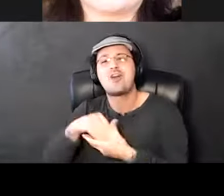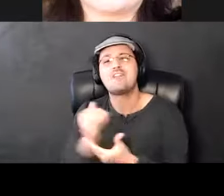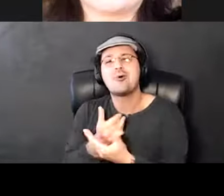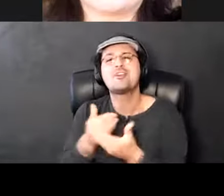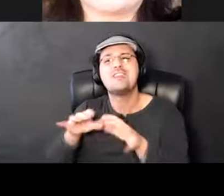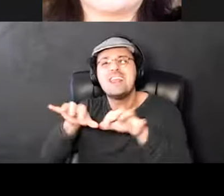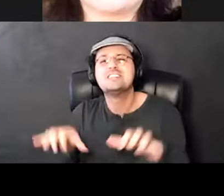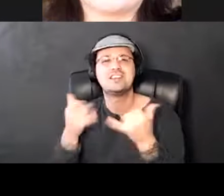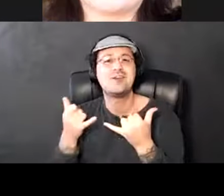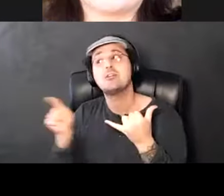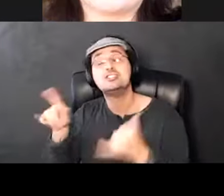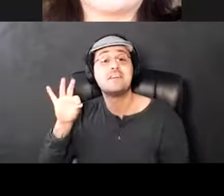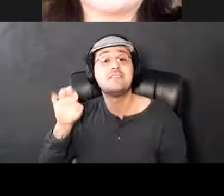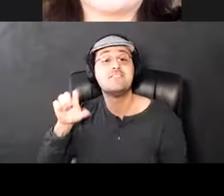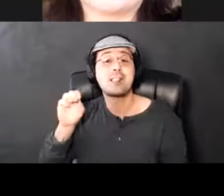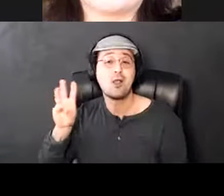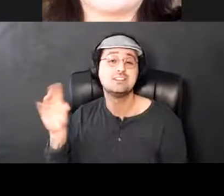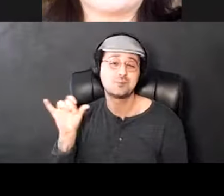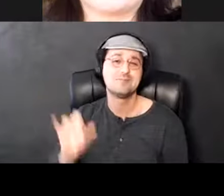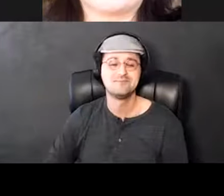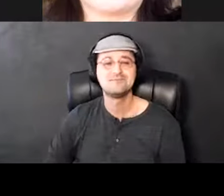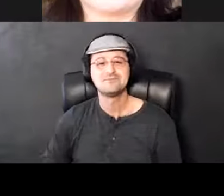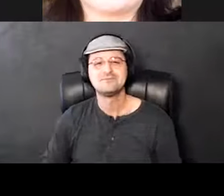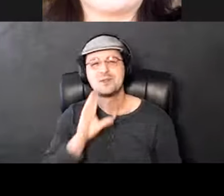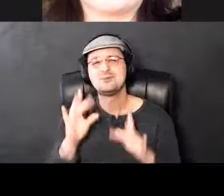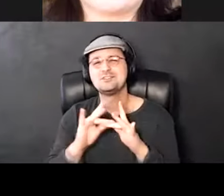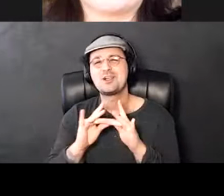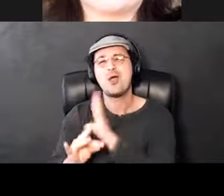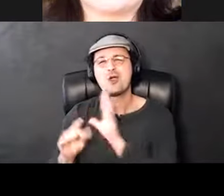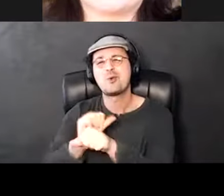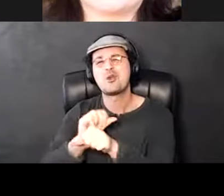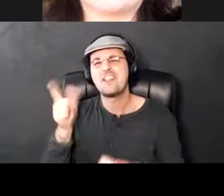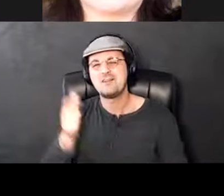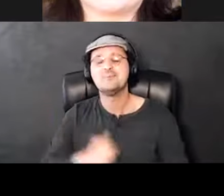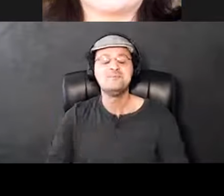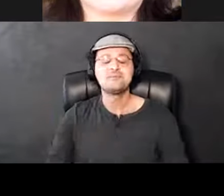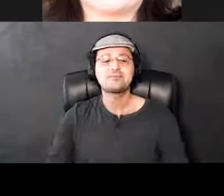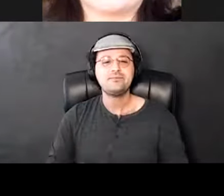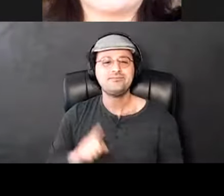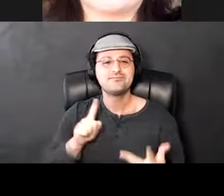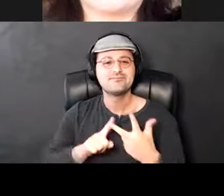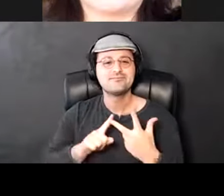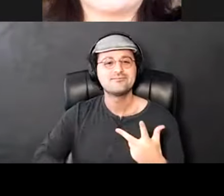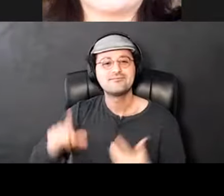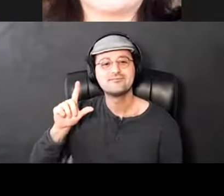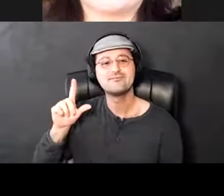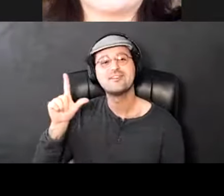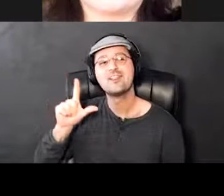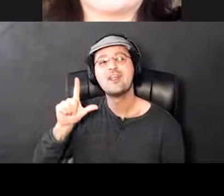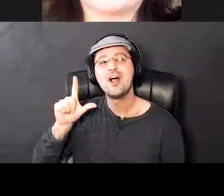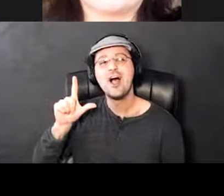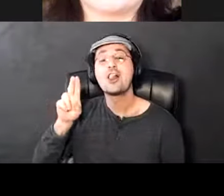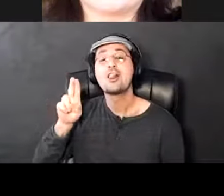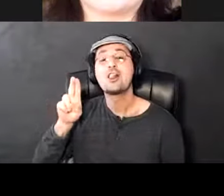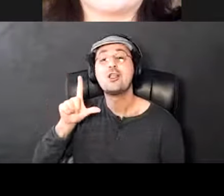bioinformatics fellow. And I'll talk a little bit about that and some of her work at the end. And Luli is a second-year molecular